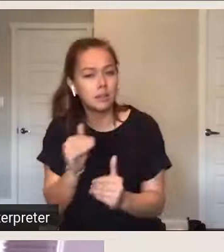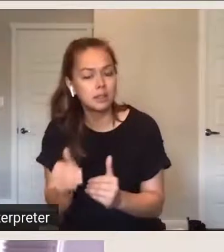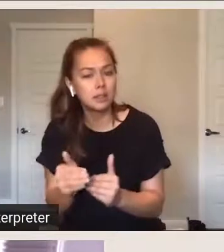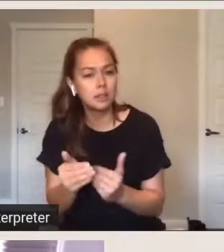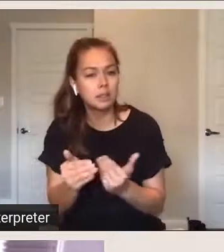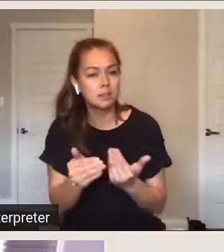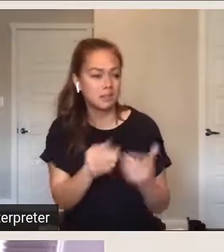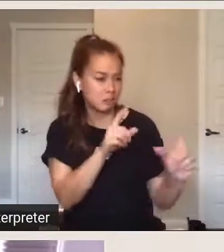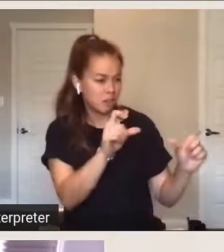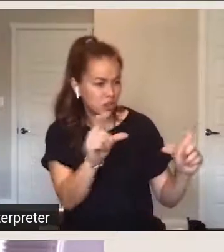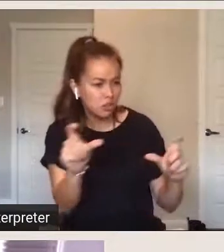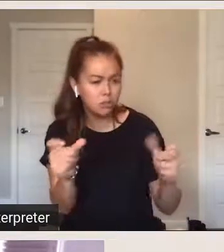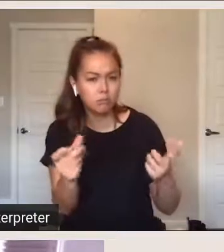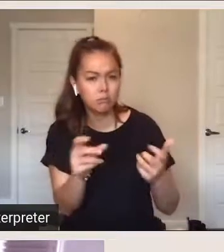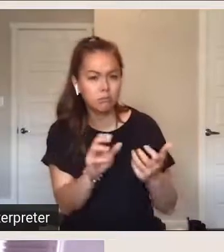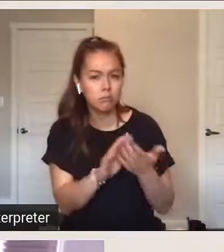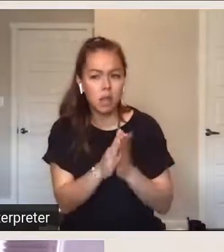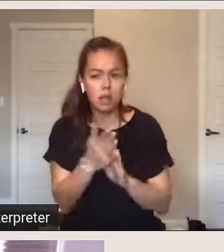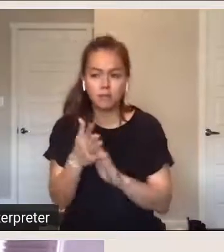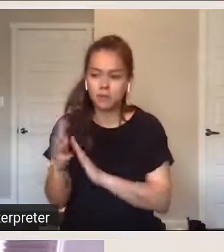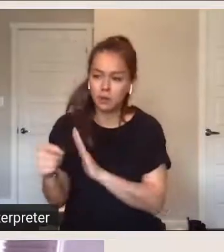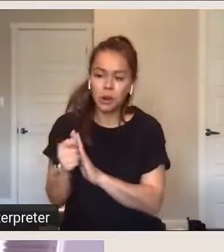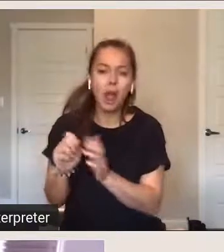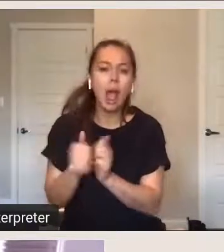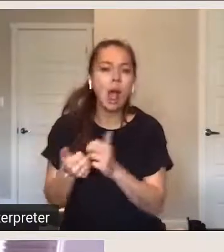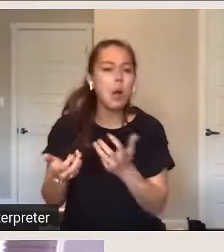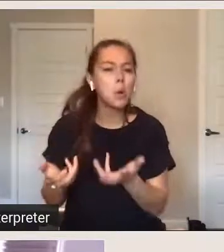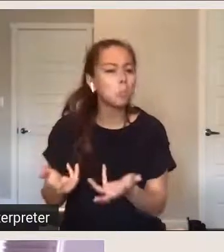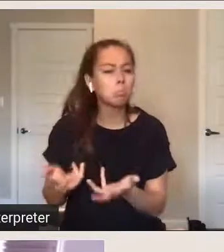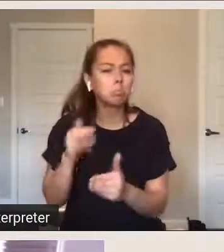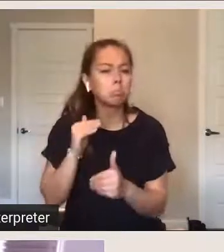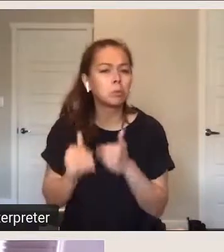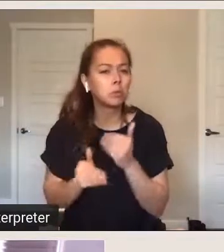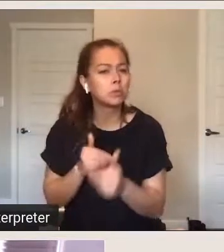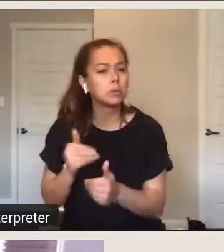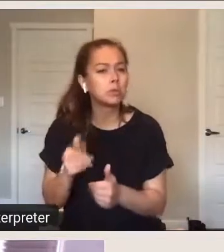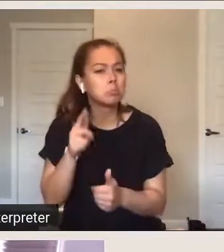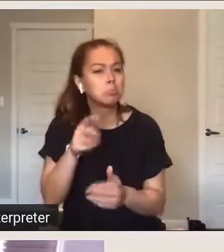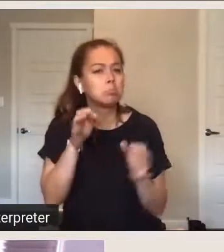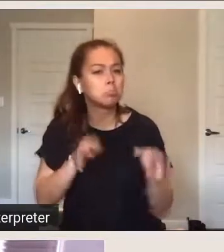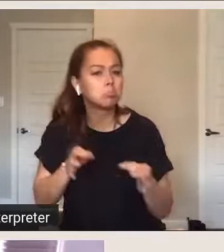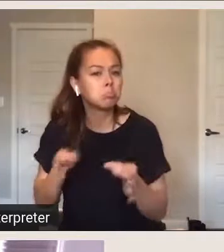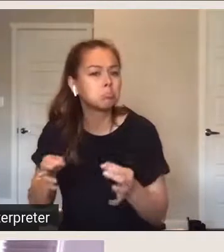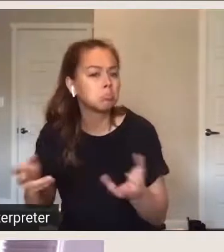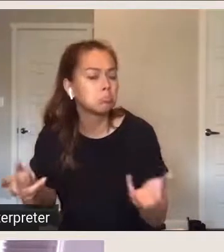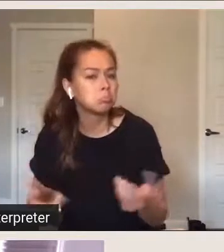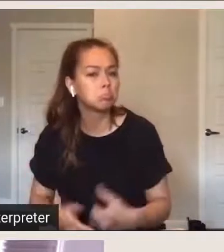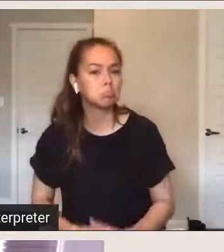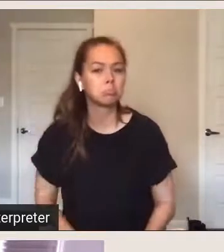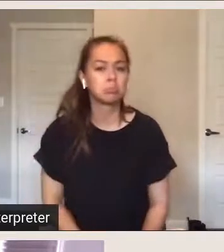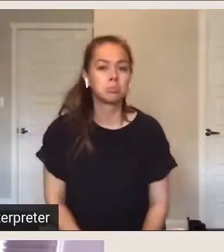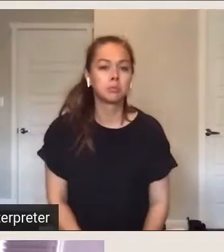to that and how this, I guess, film kind of came out from it.